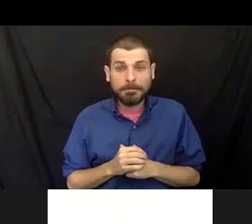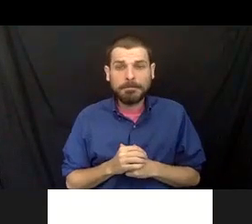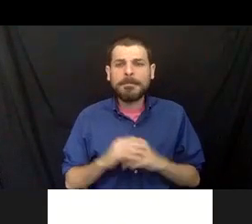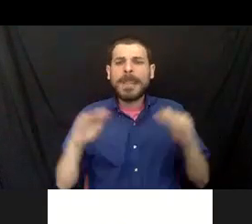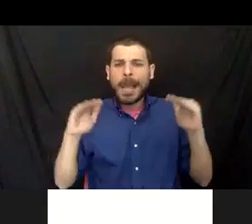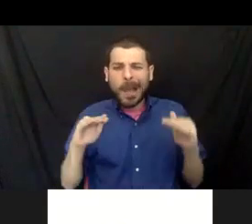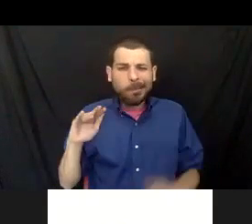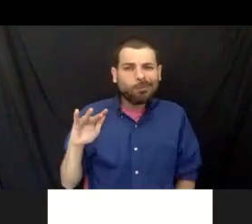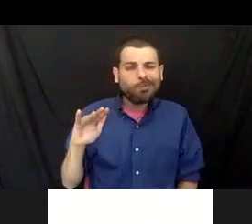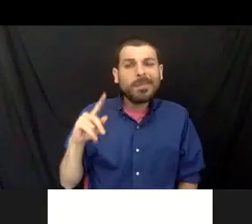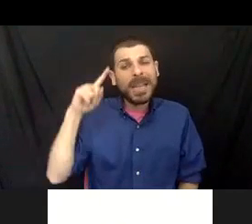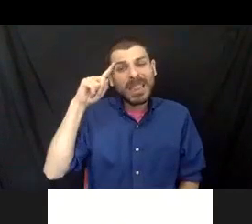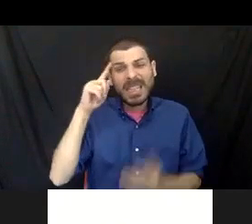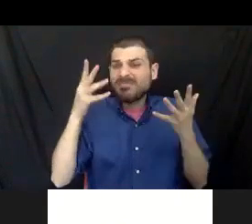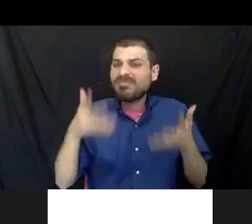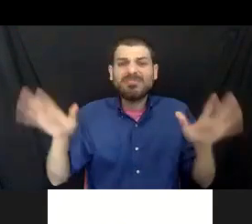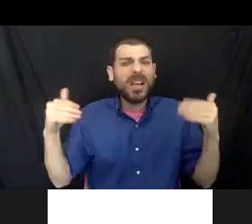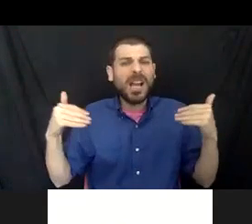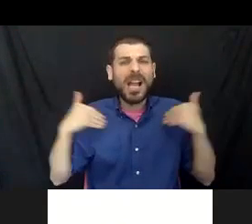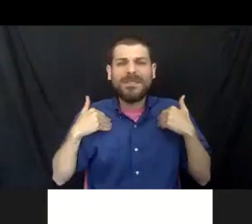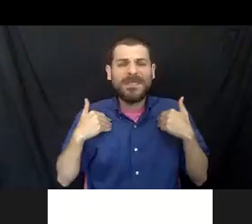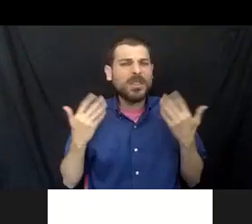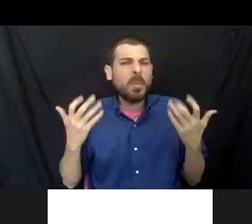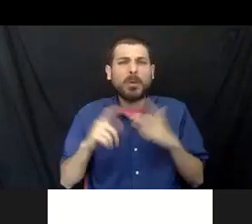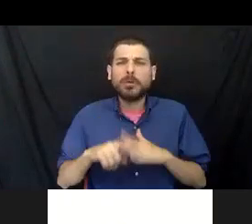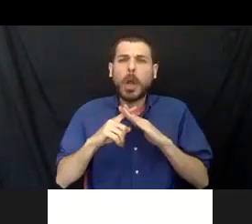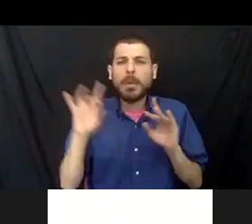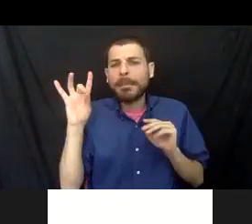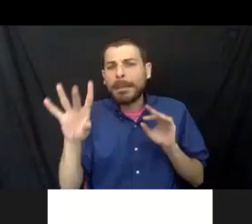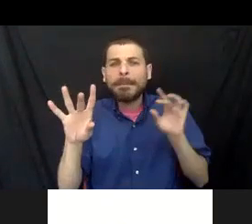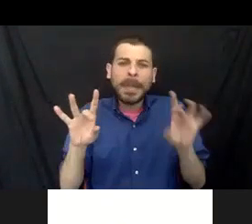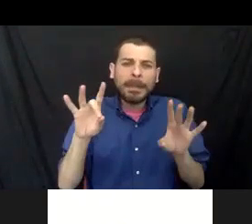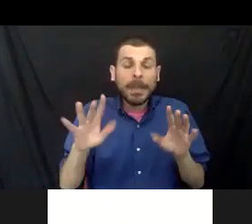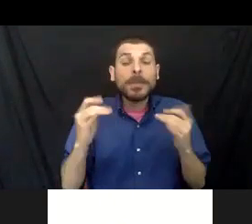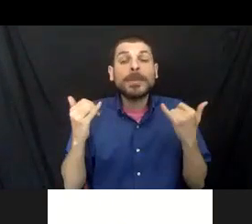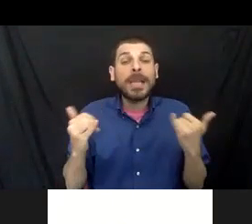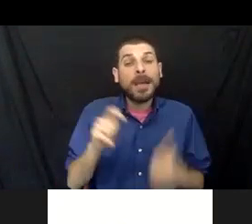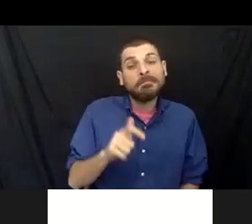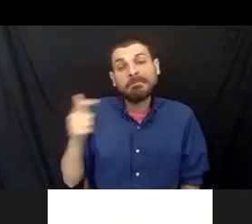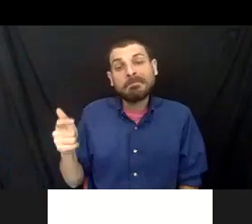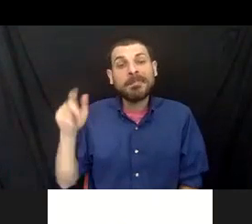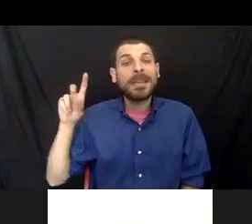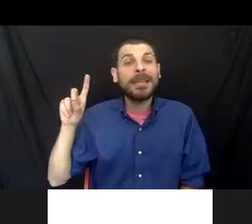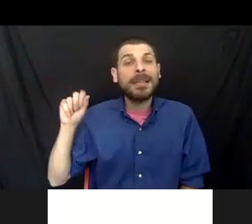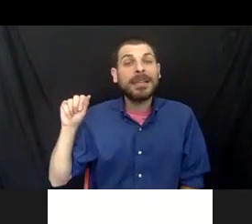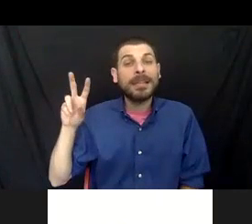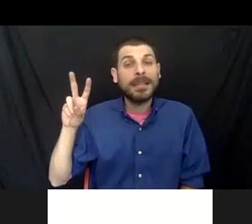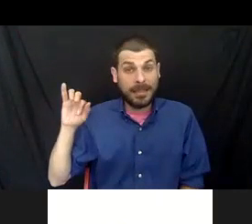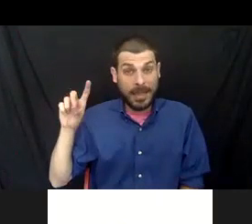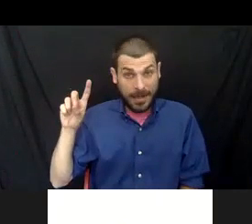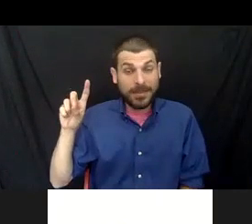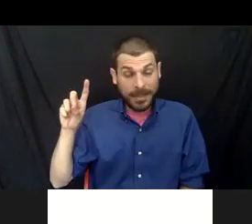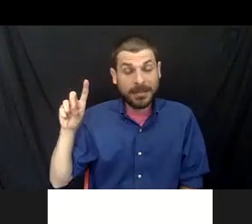Yeah, I think that's all I want to say to kick it off. I think I will turn it over to David now to talk about some of the